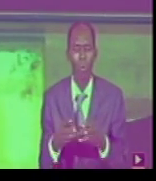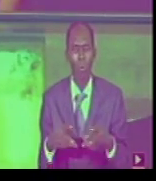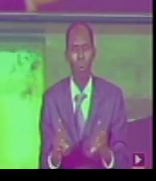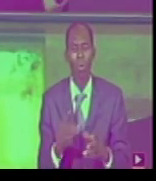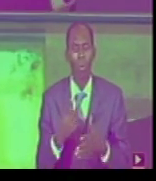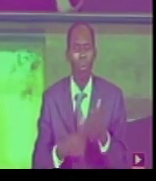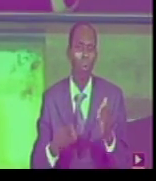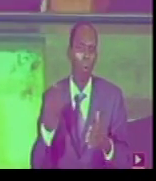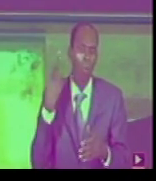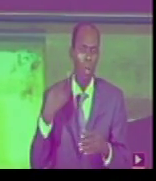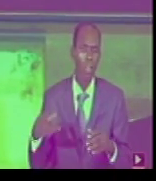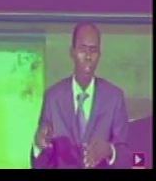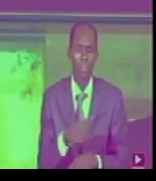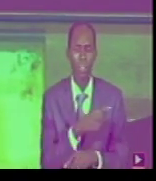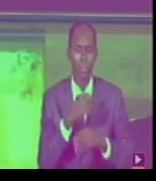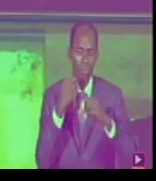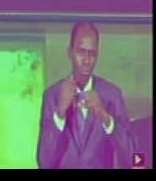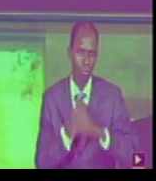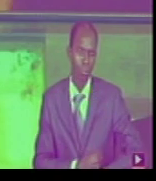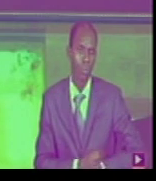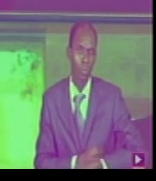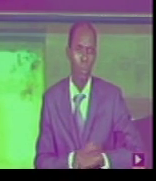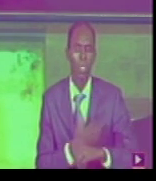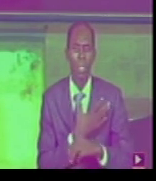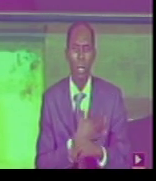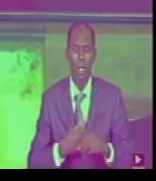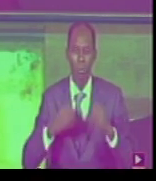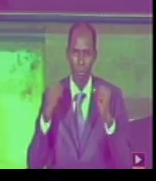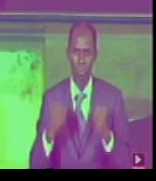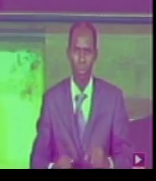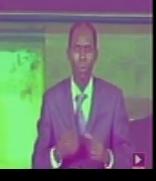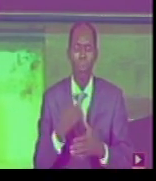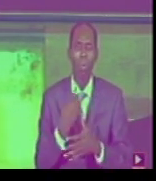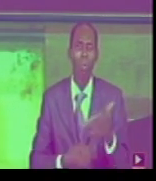support? What was the standard before them? What were the